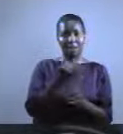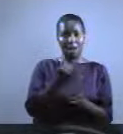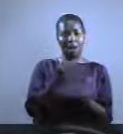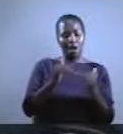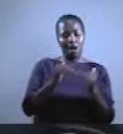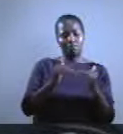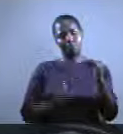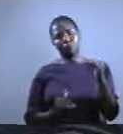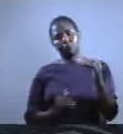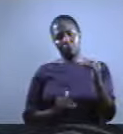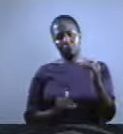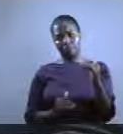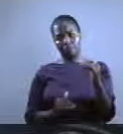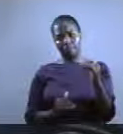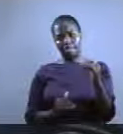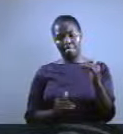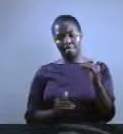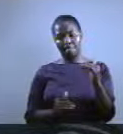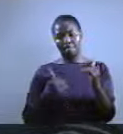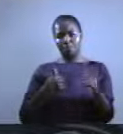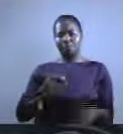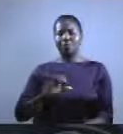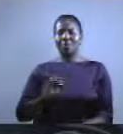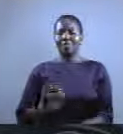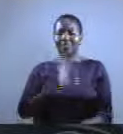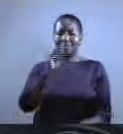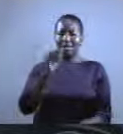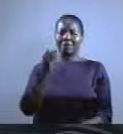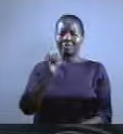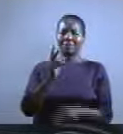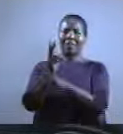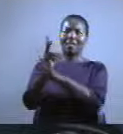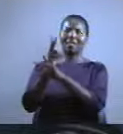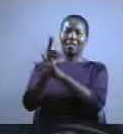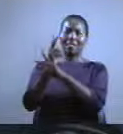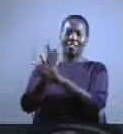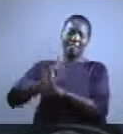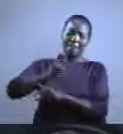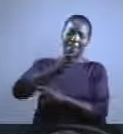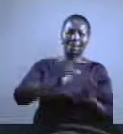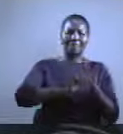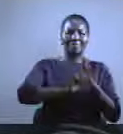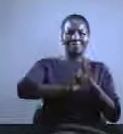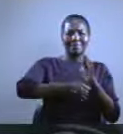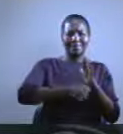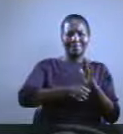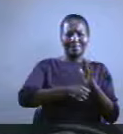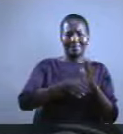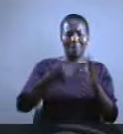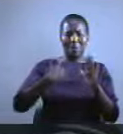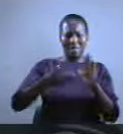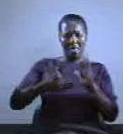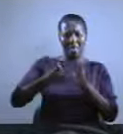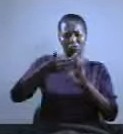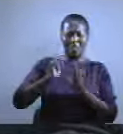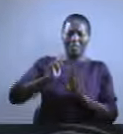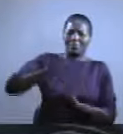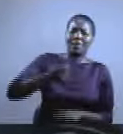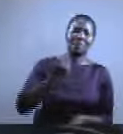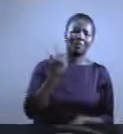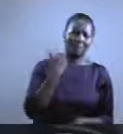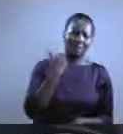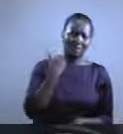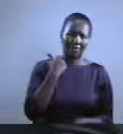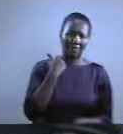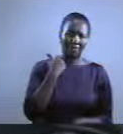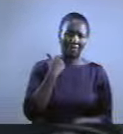downgraded. We are still borrowing to fund social grants and to pay a huge state wage bill. More of a